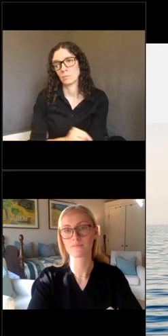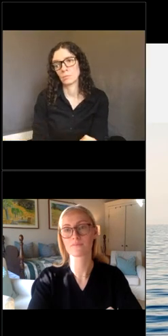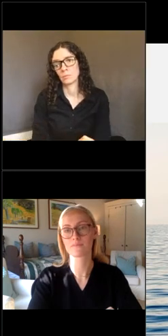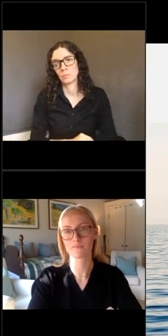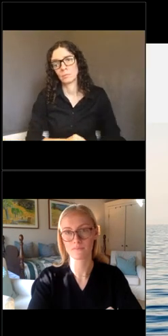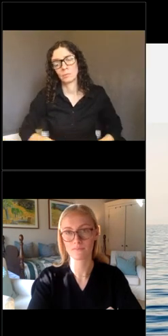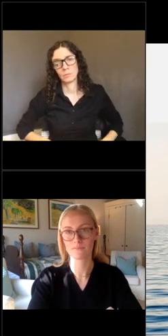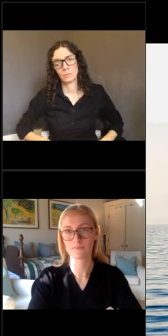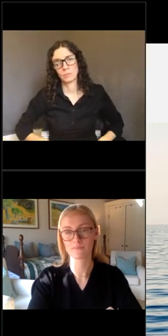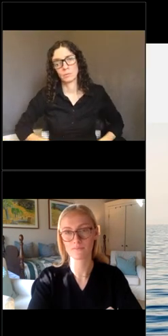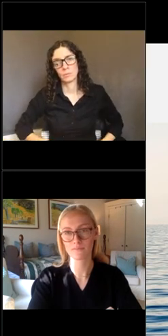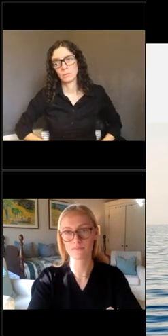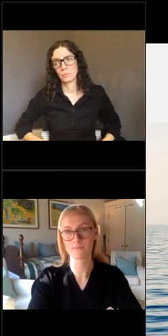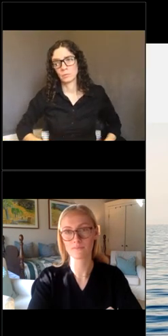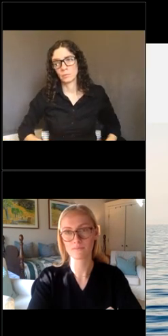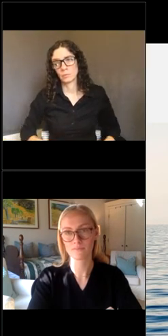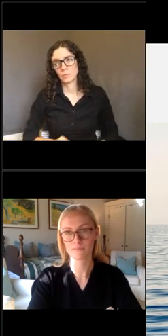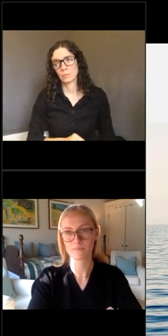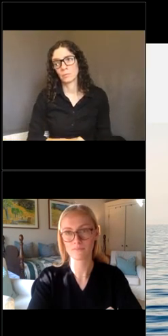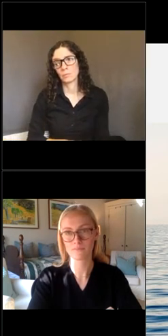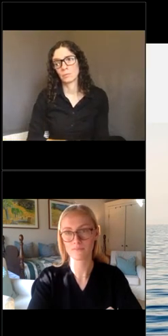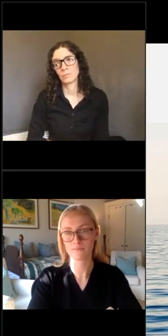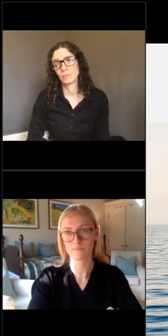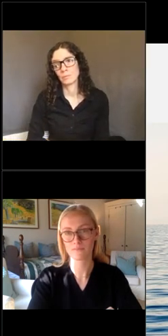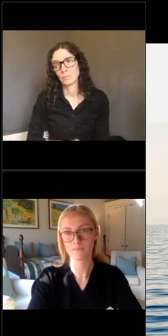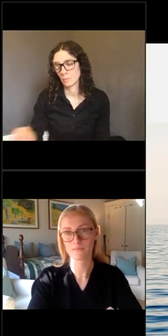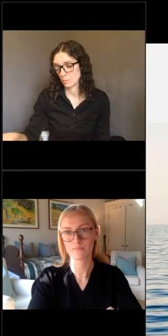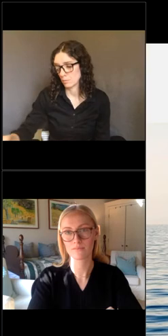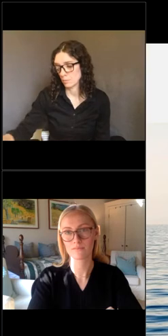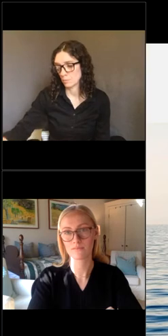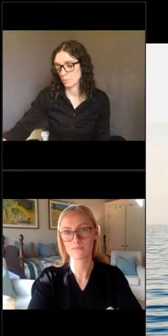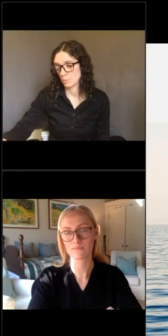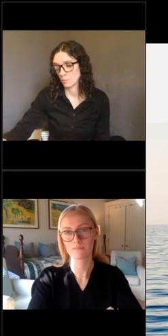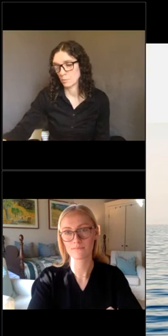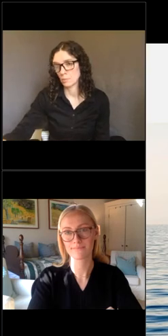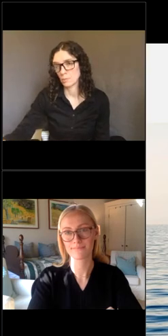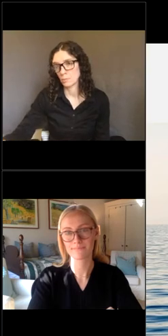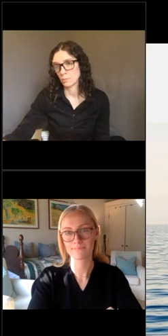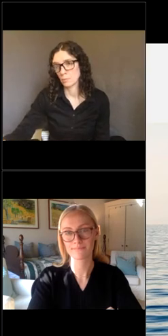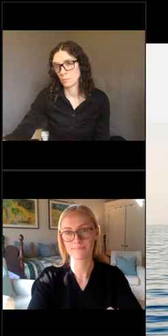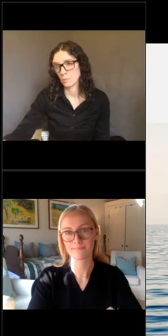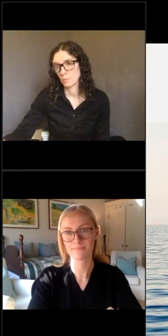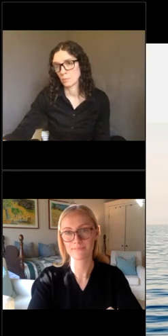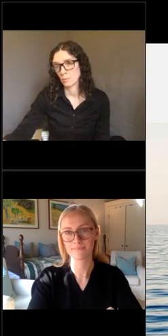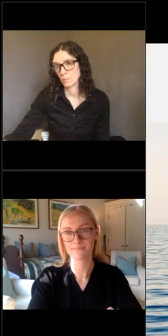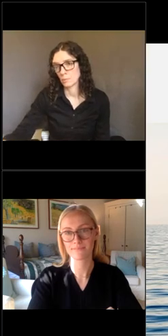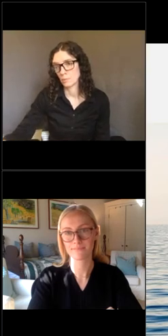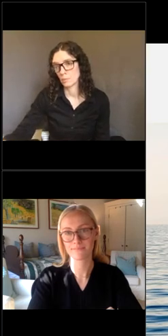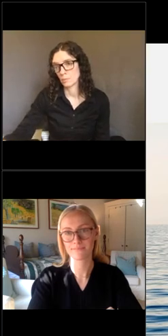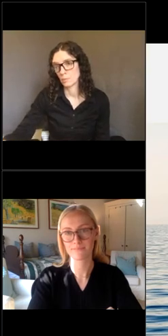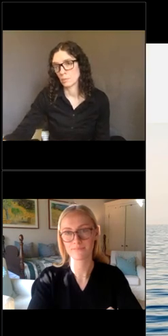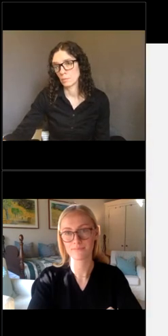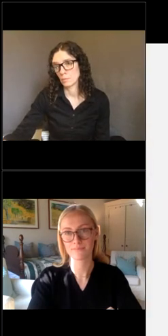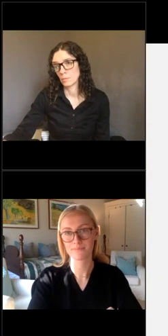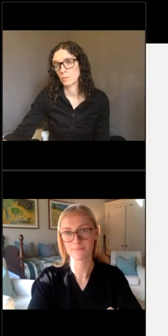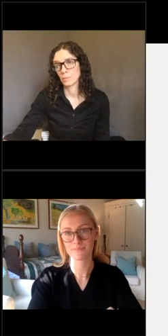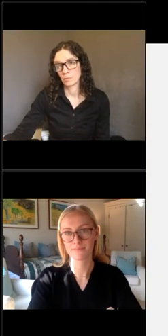important sources depending on what your requests are. So let's go on to the next slide now.